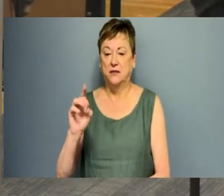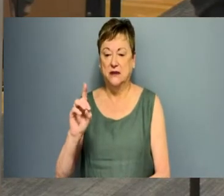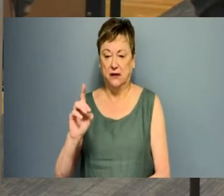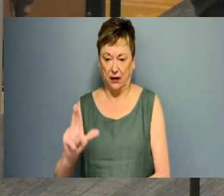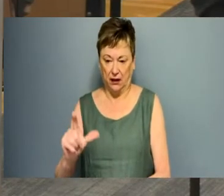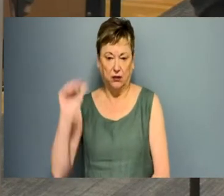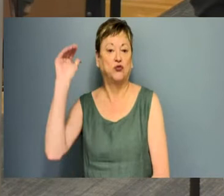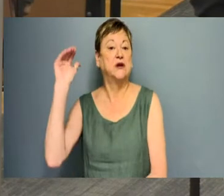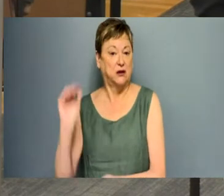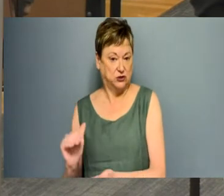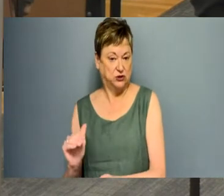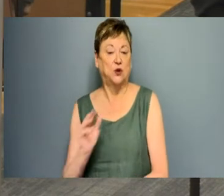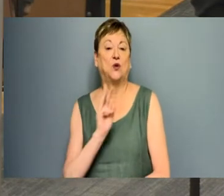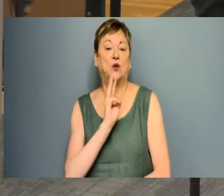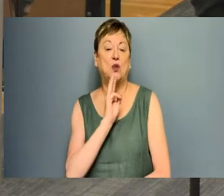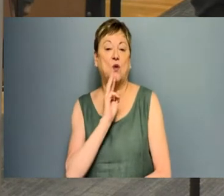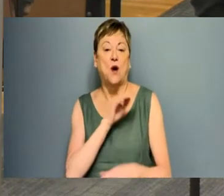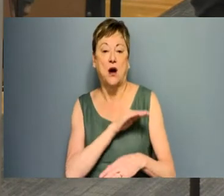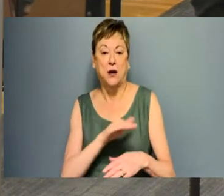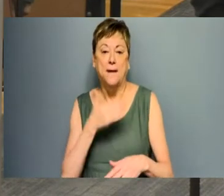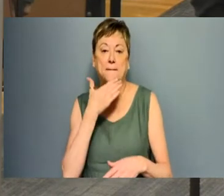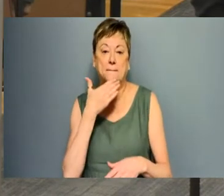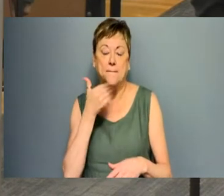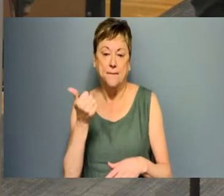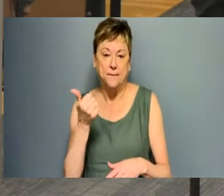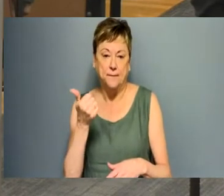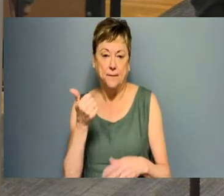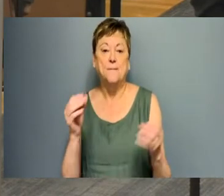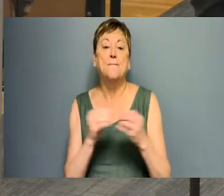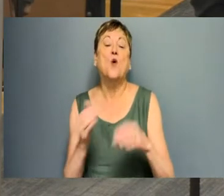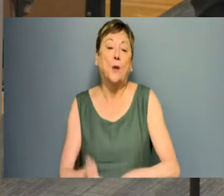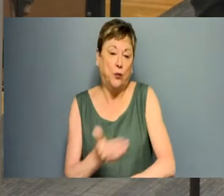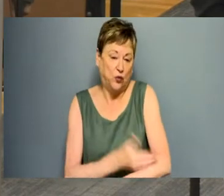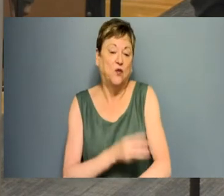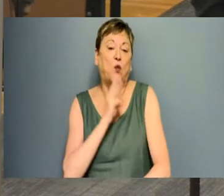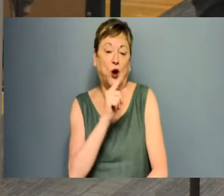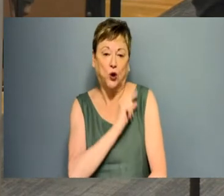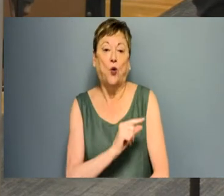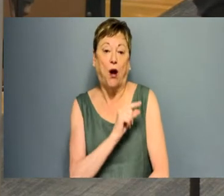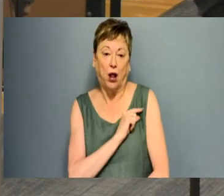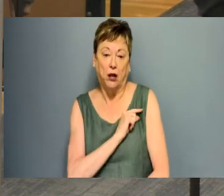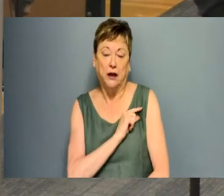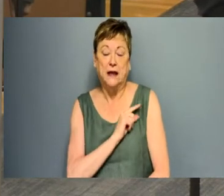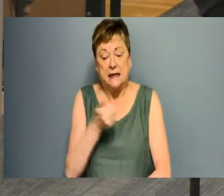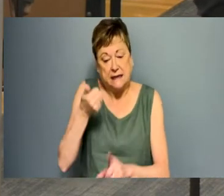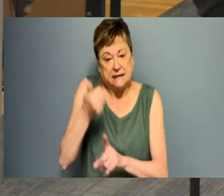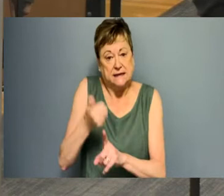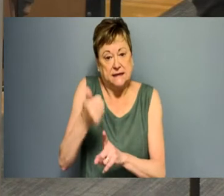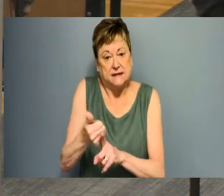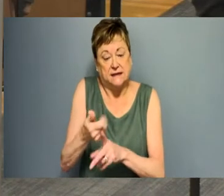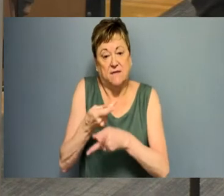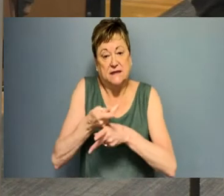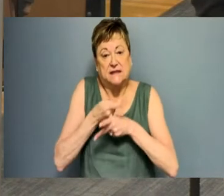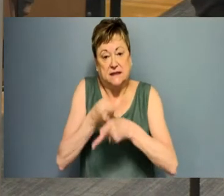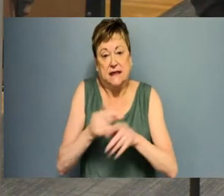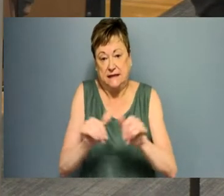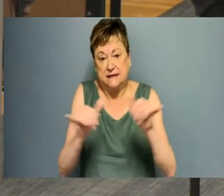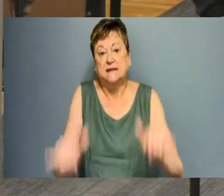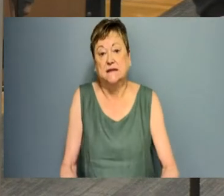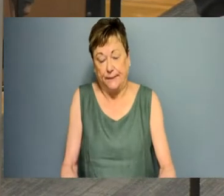our waterways have better water, there's better, more improved water quality, and they're self-sustaining systems, and they're reaching